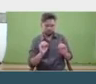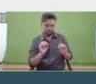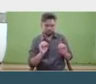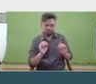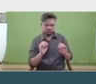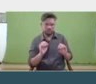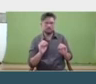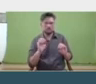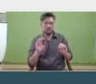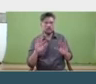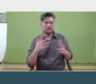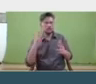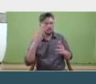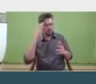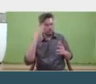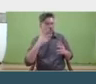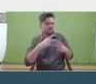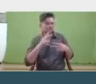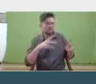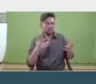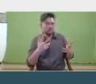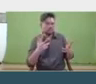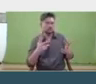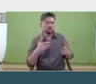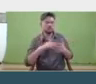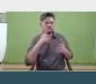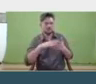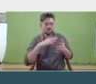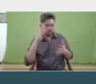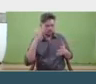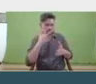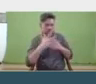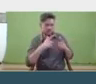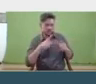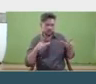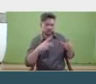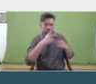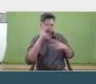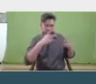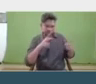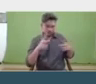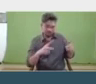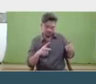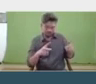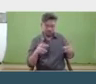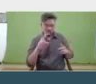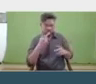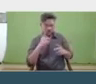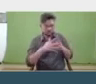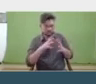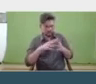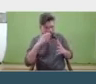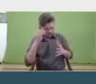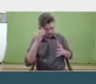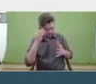if they study variation within sign language varieties then the whole perspective will shift you know how you study